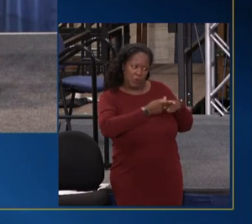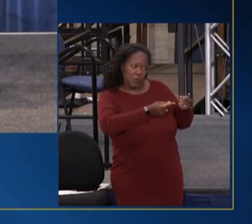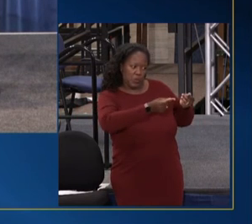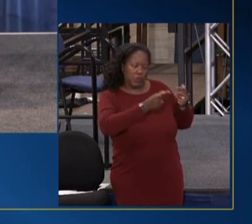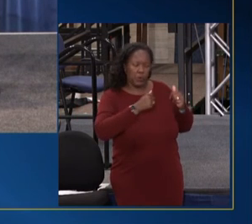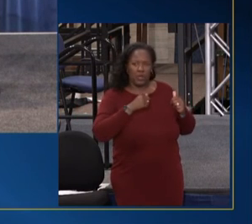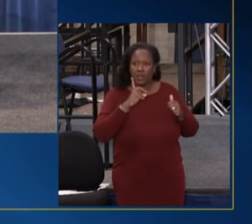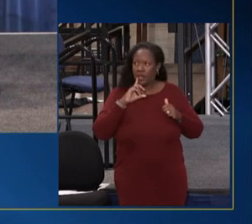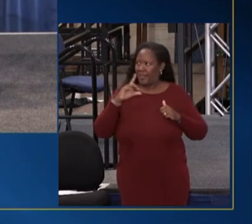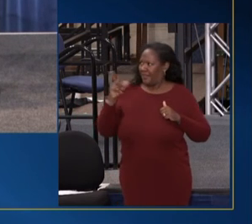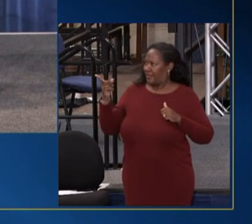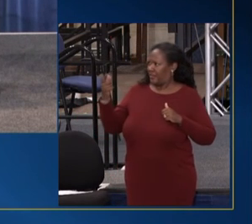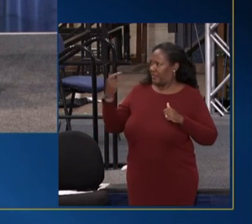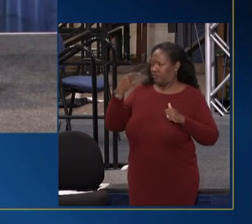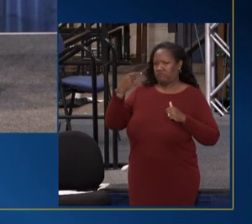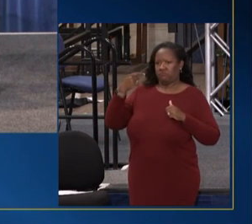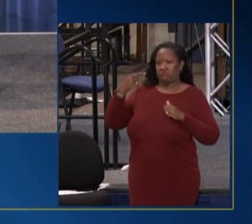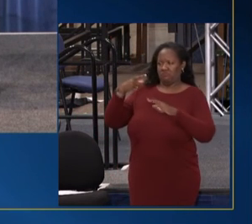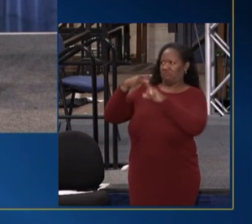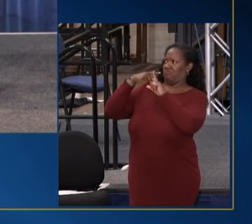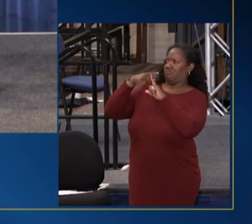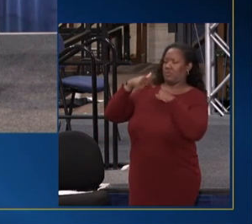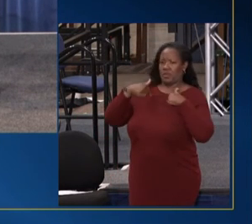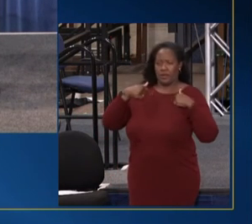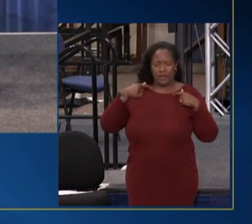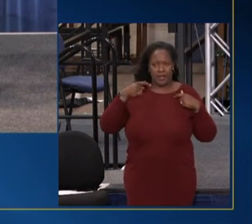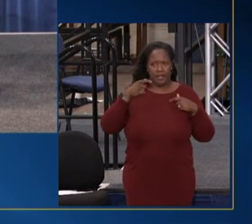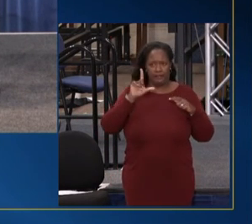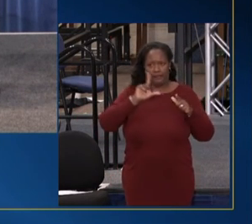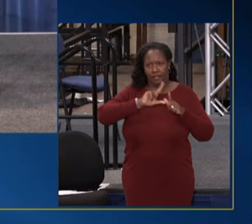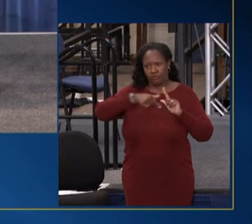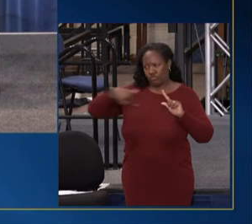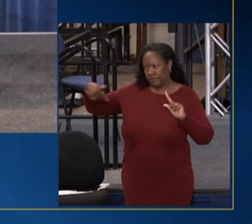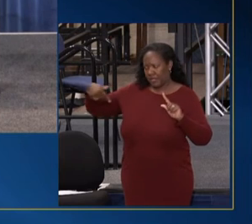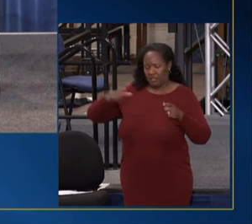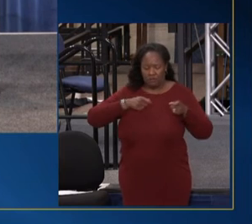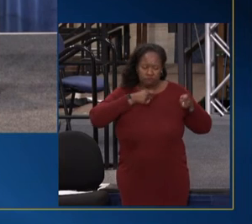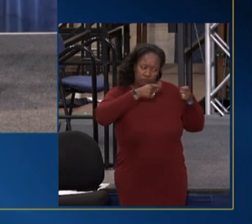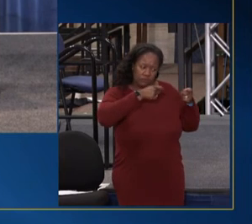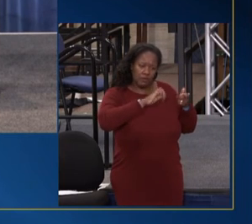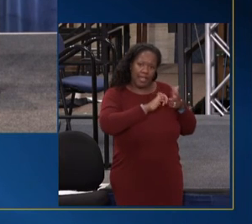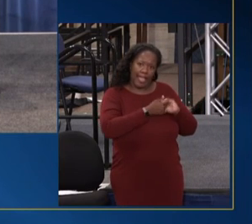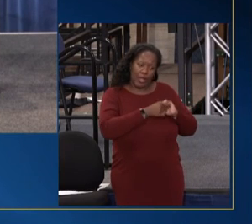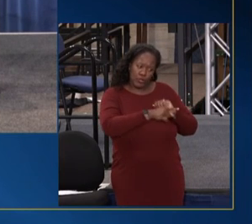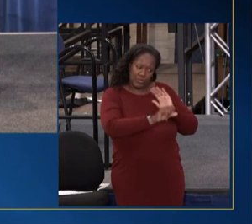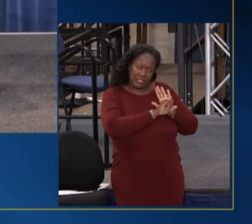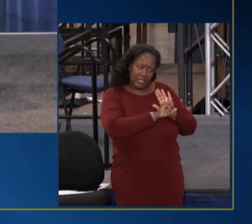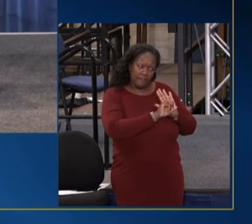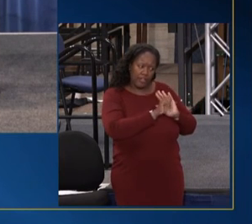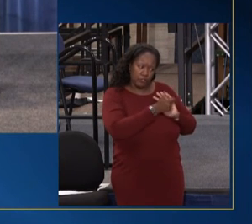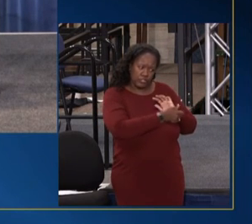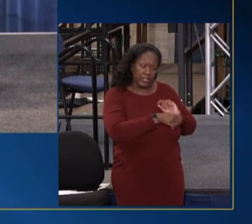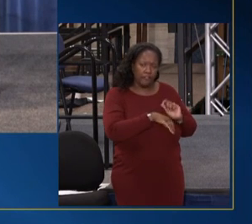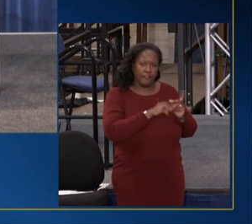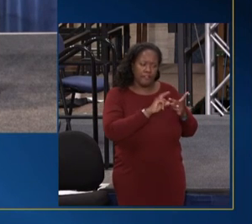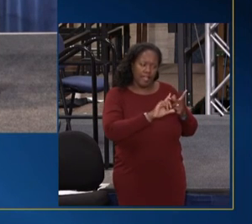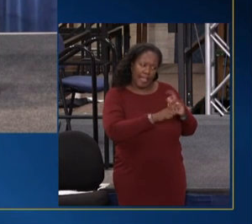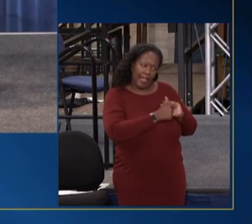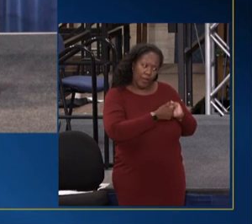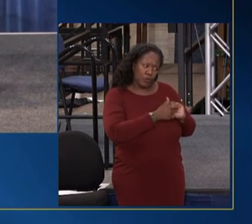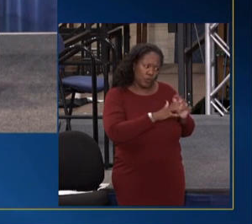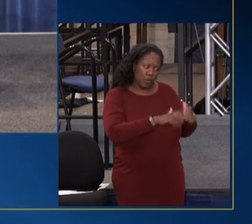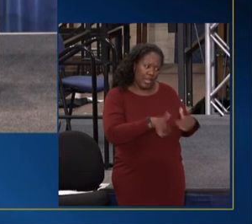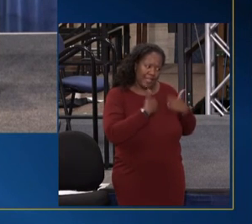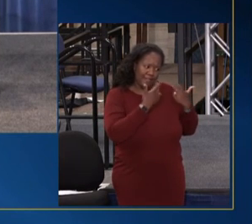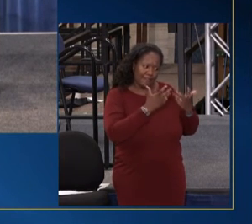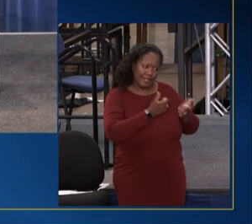that are attacking LGBTQ community, it's about policing how a person does gender and how they live out that way. These things are inextricably linked on that